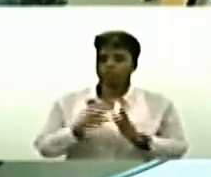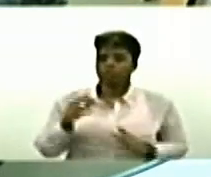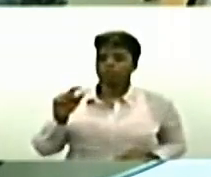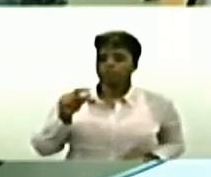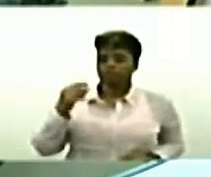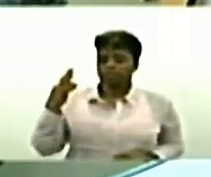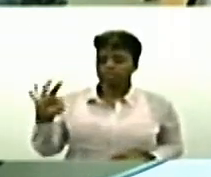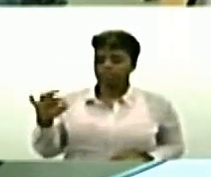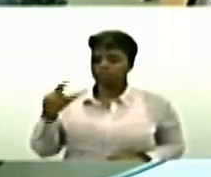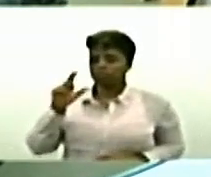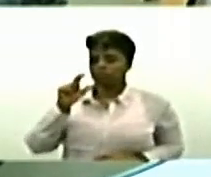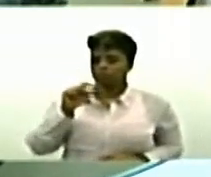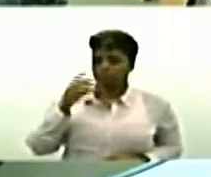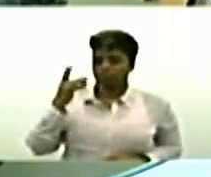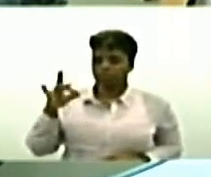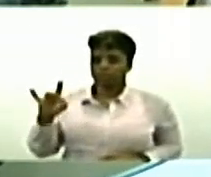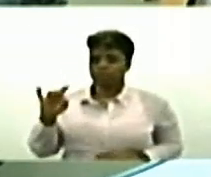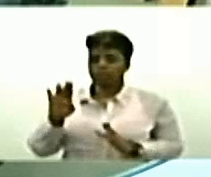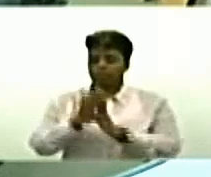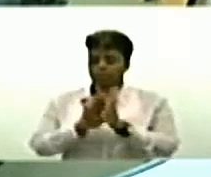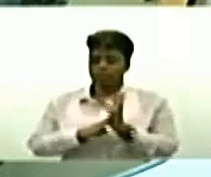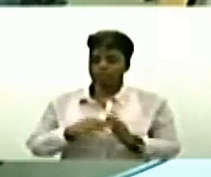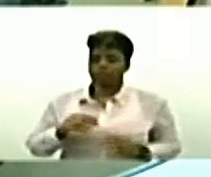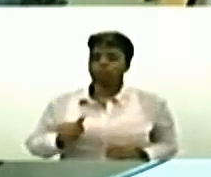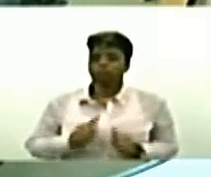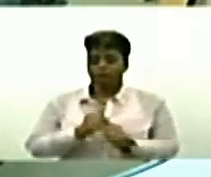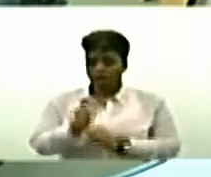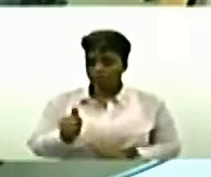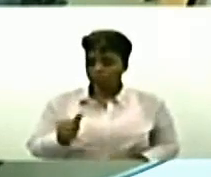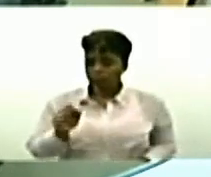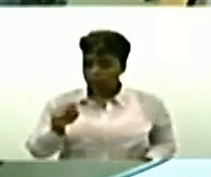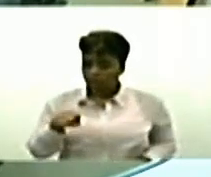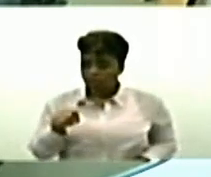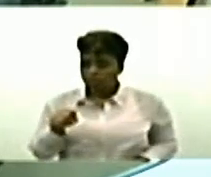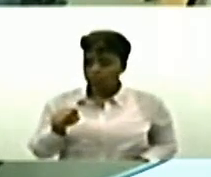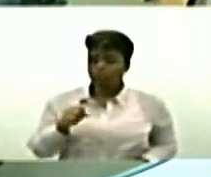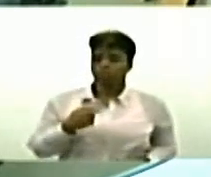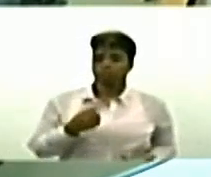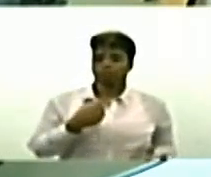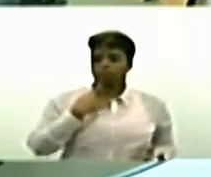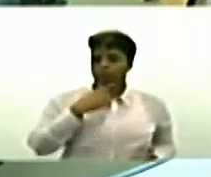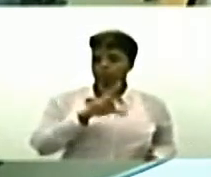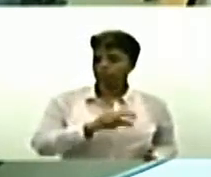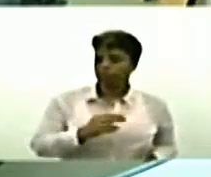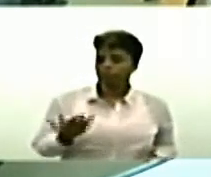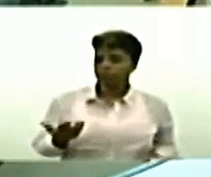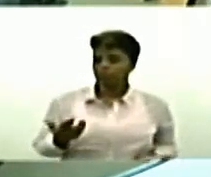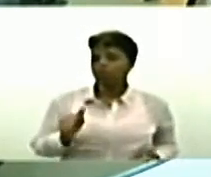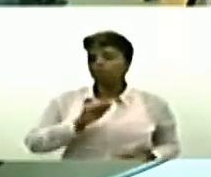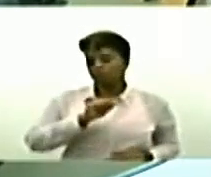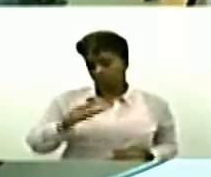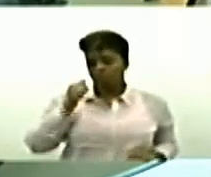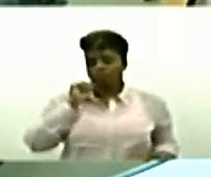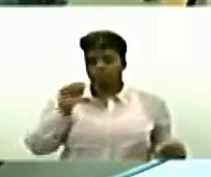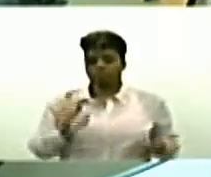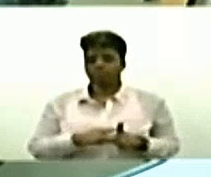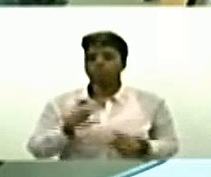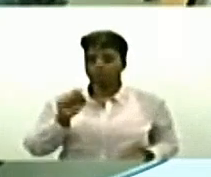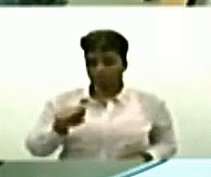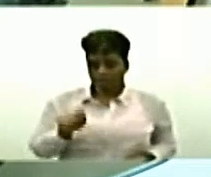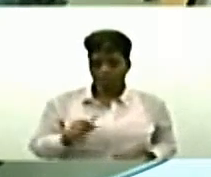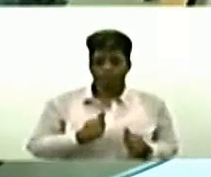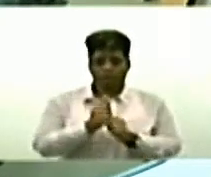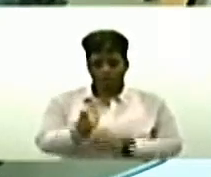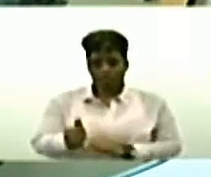passed. All those who have that opinion say aye. Aye. To the contrary opinion say nay. I think the ayes have it. The ayes do